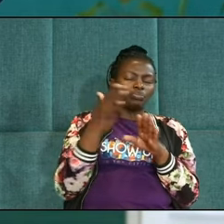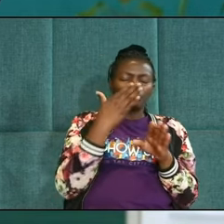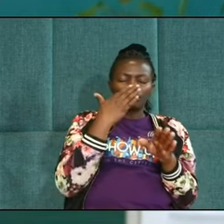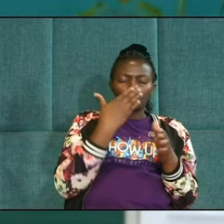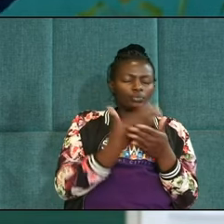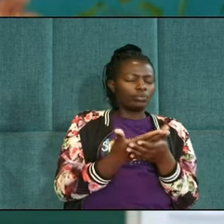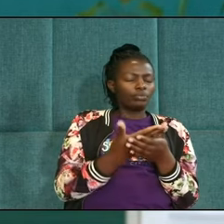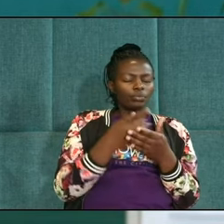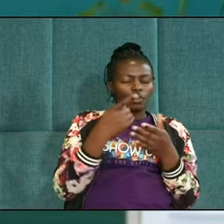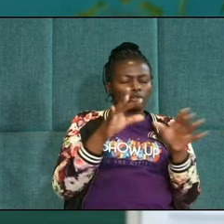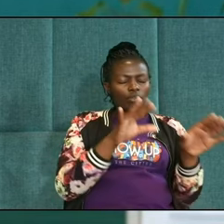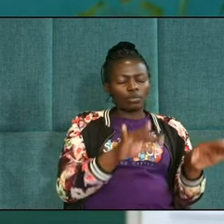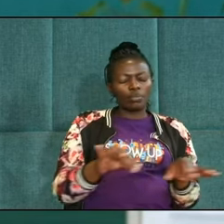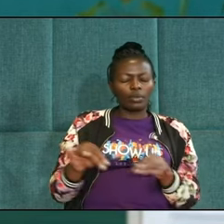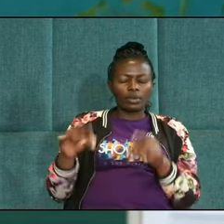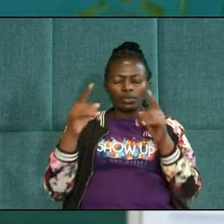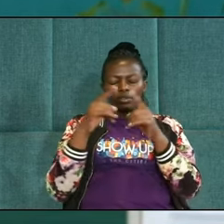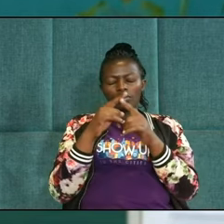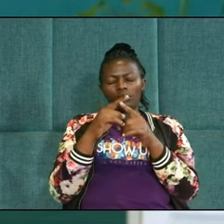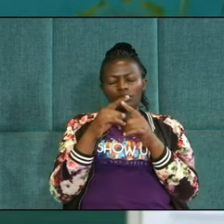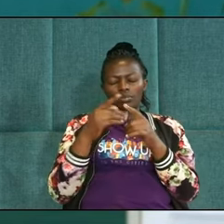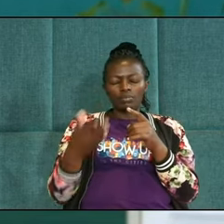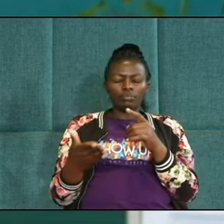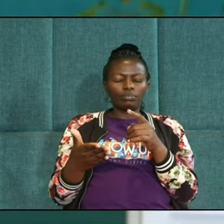Thank you for bringing us into existence.